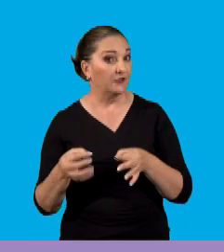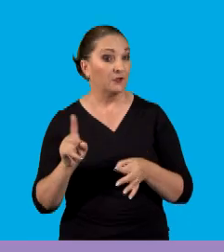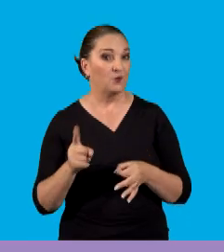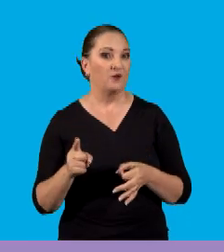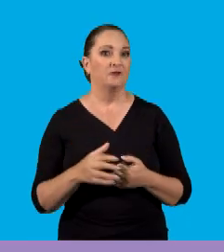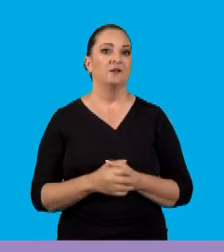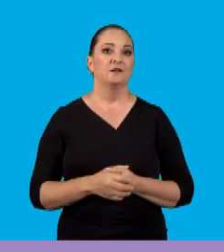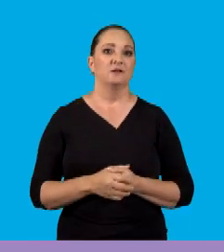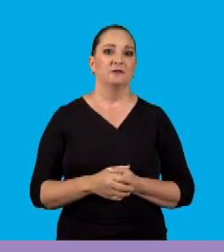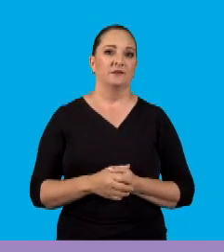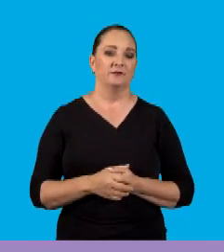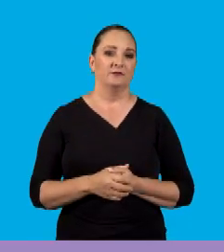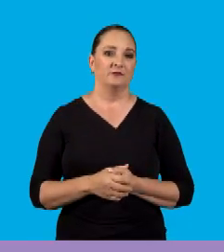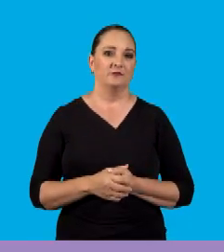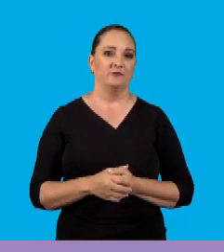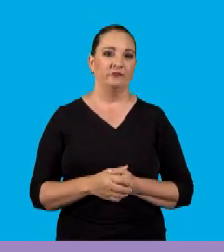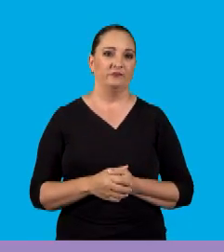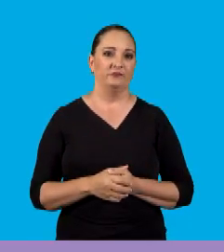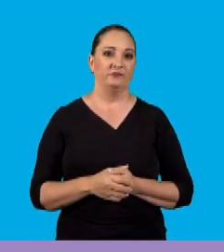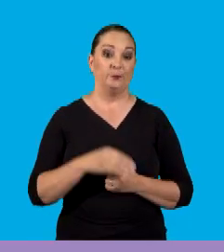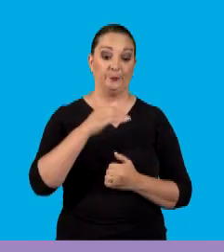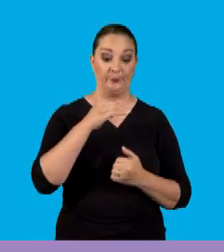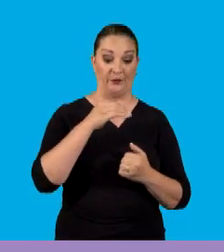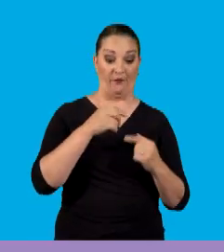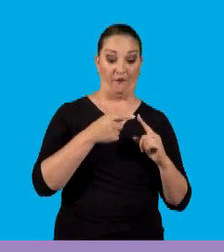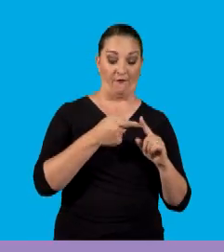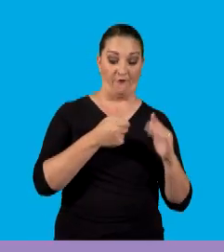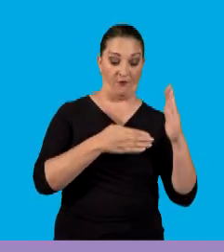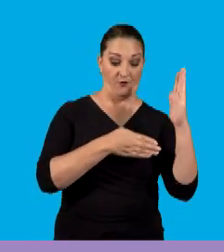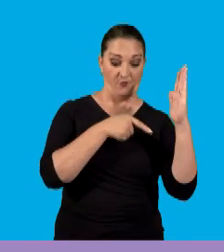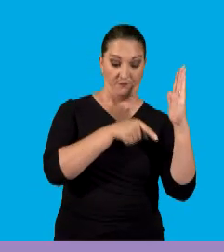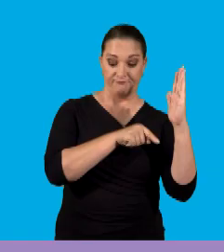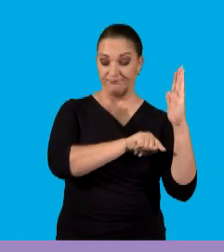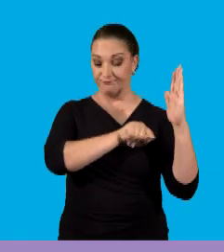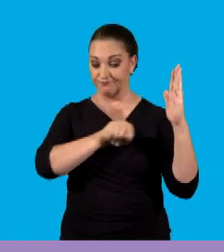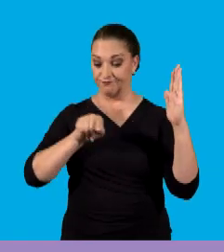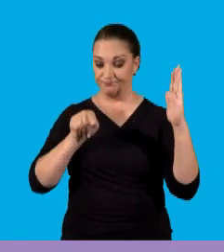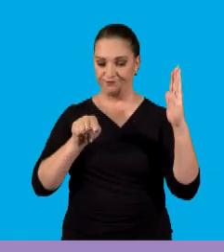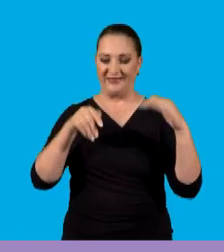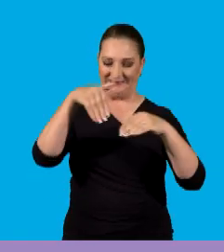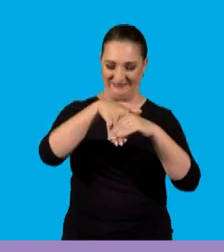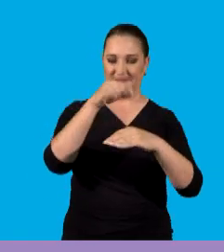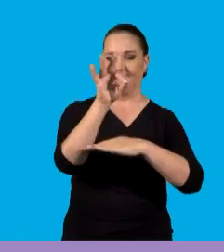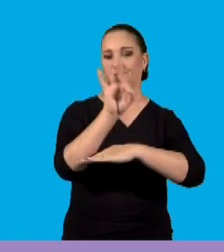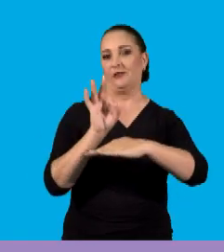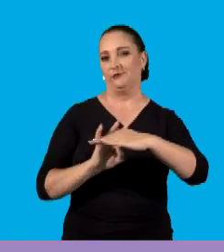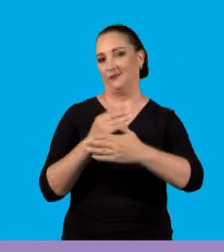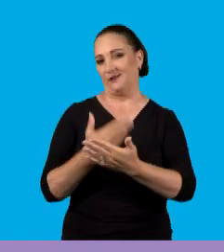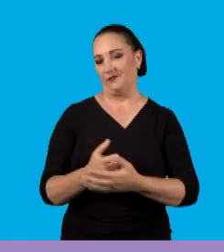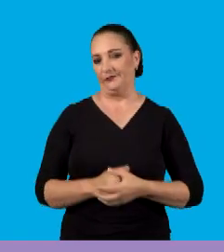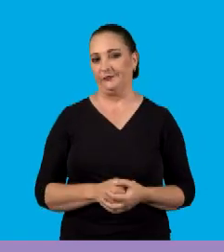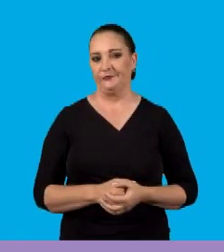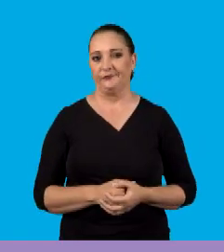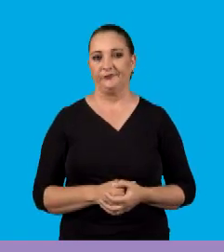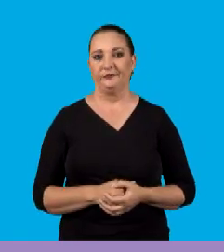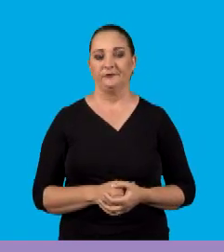that we can, or the distance can consist of fractions within it.